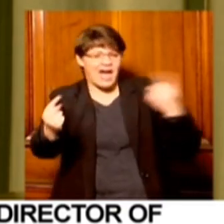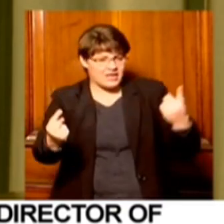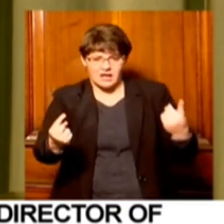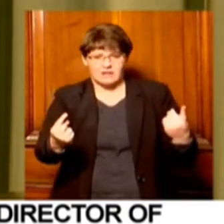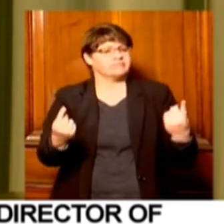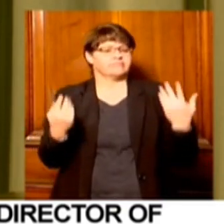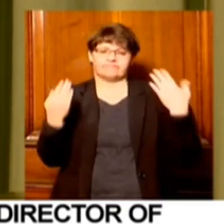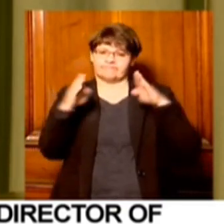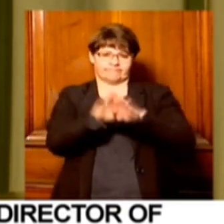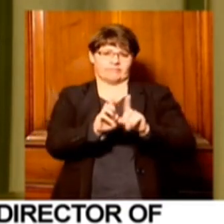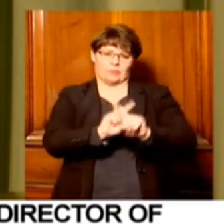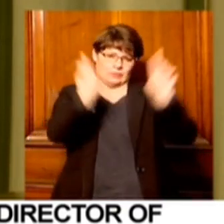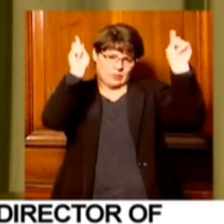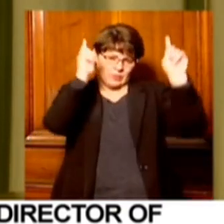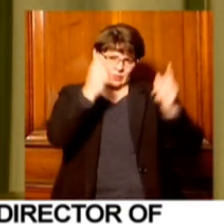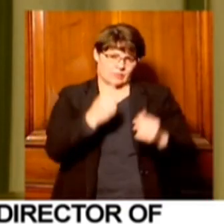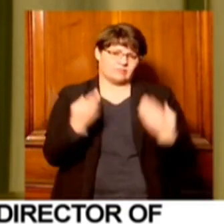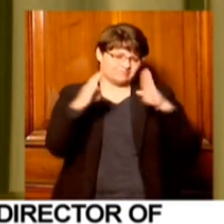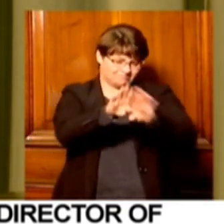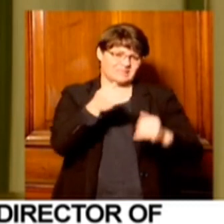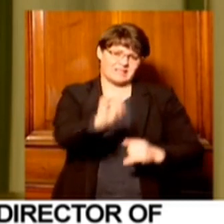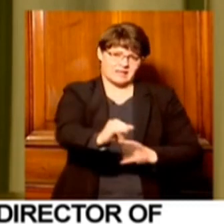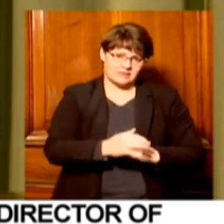remains prohibited.